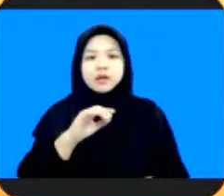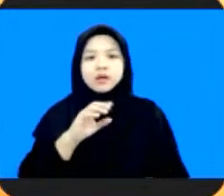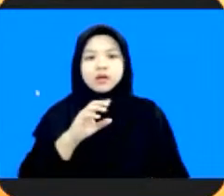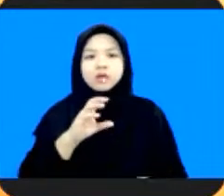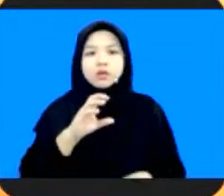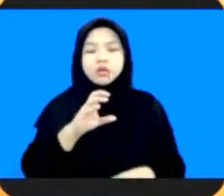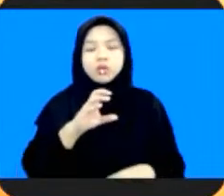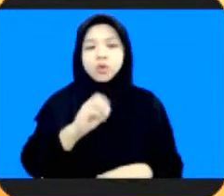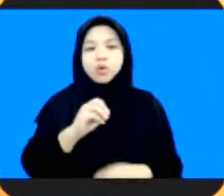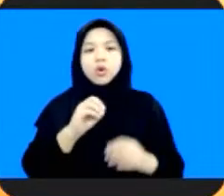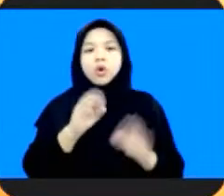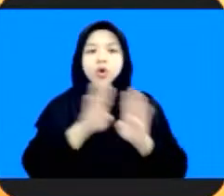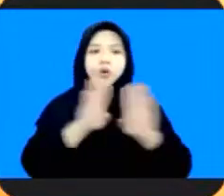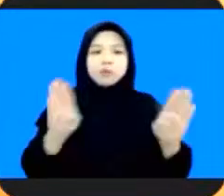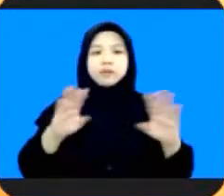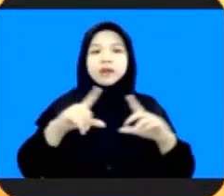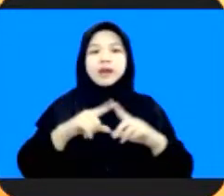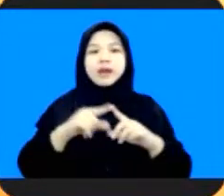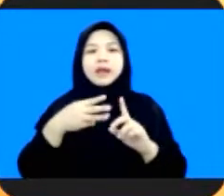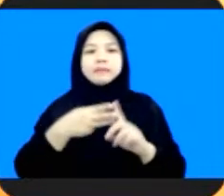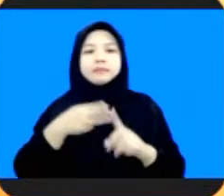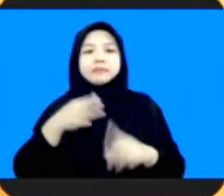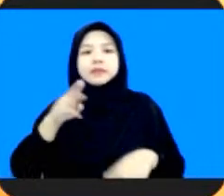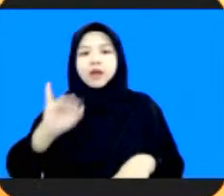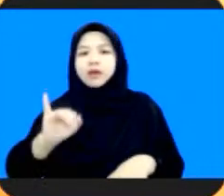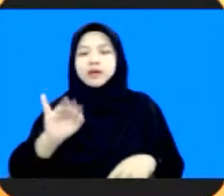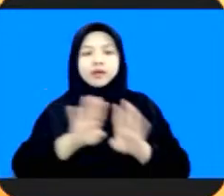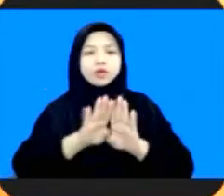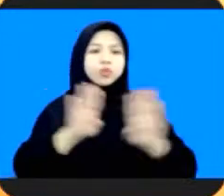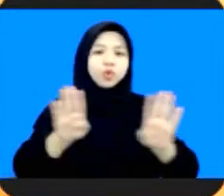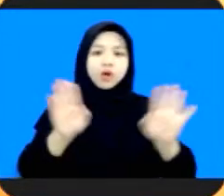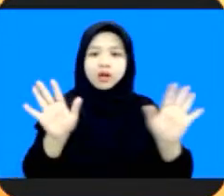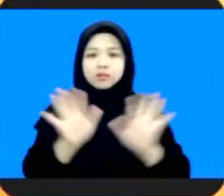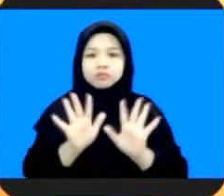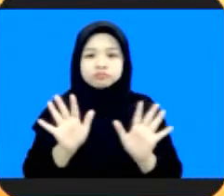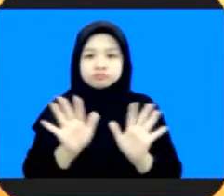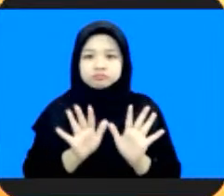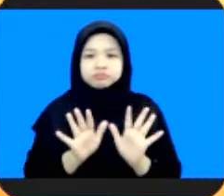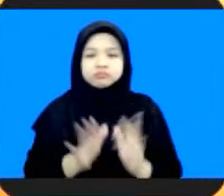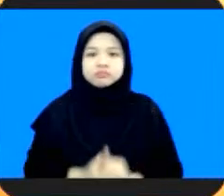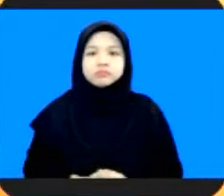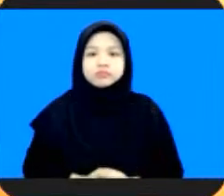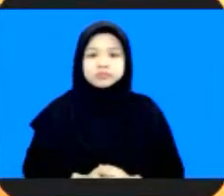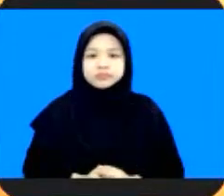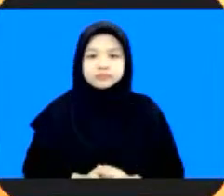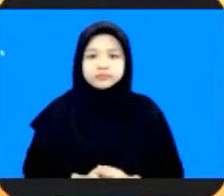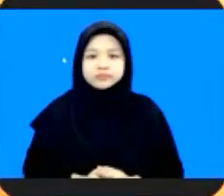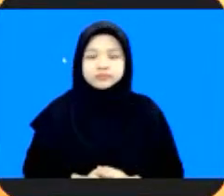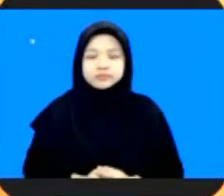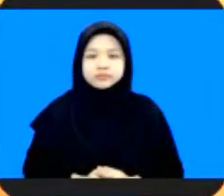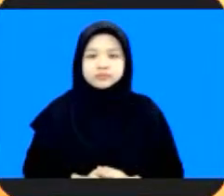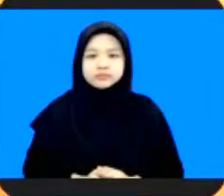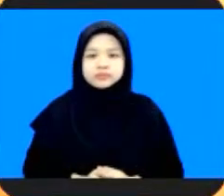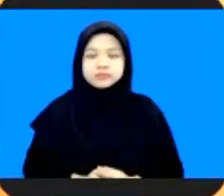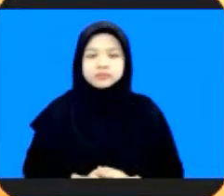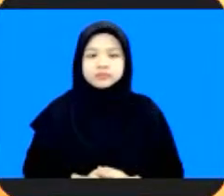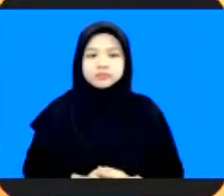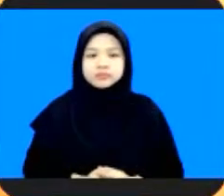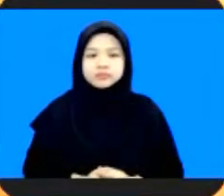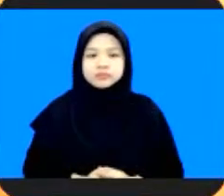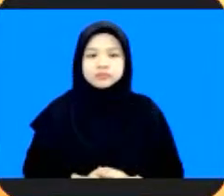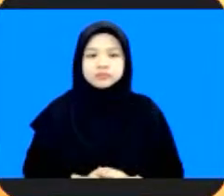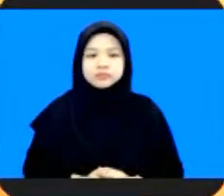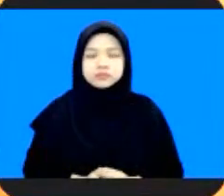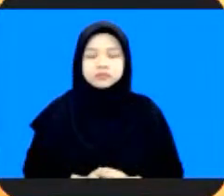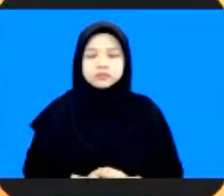nonprofit nonprofit organizations do around the world, taking information, personal information from a lot of supporters,